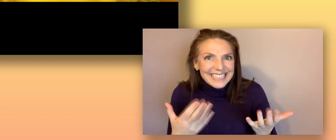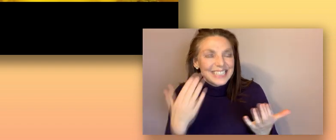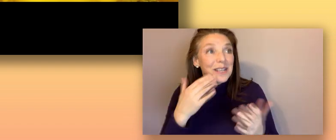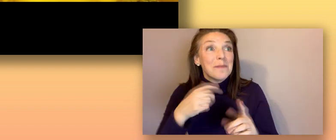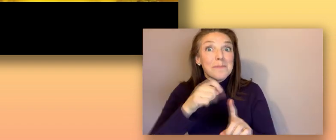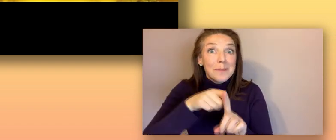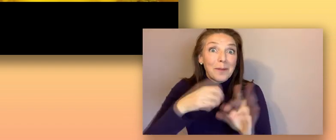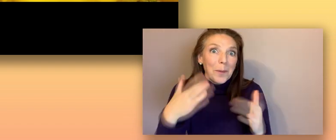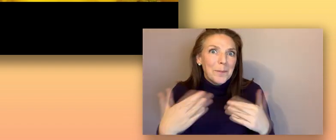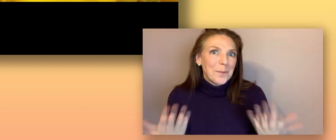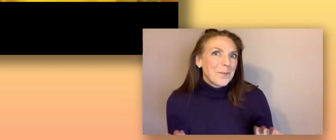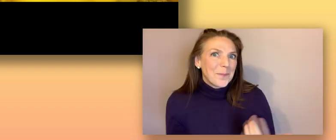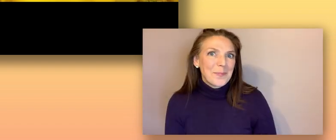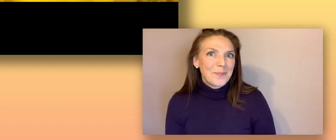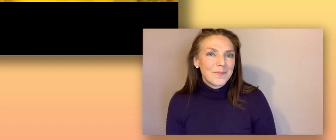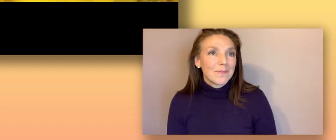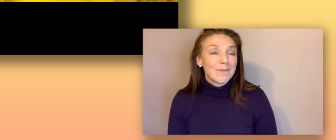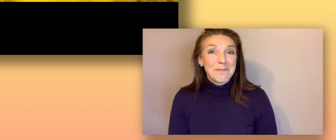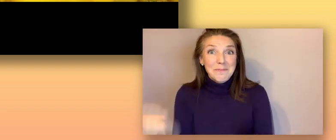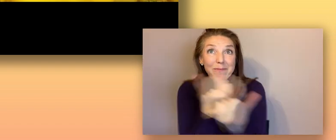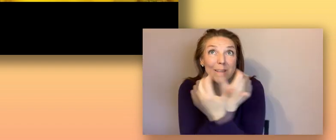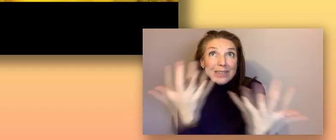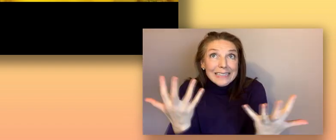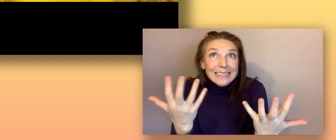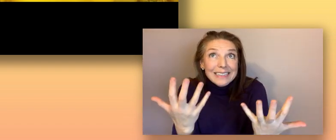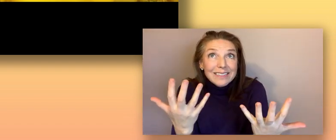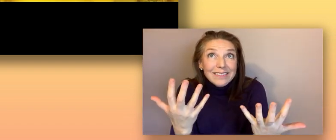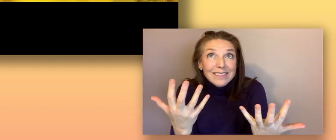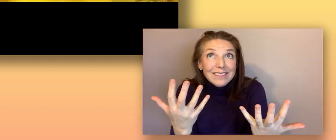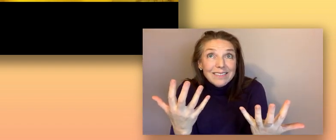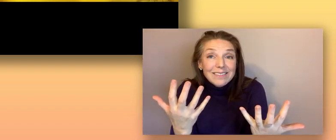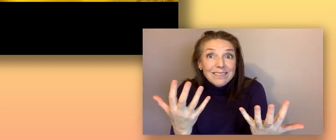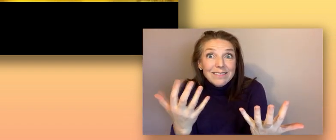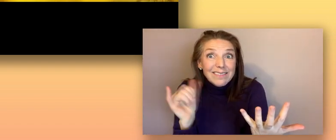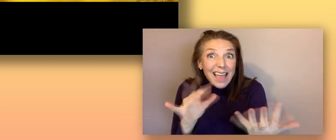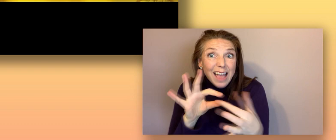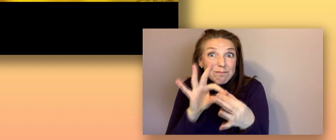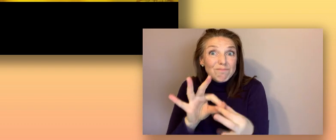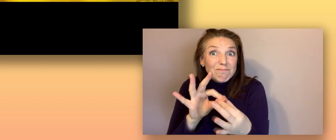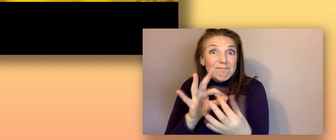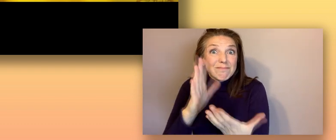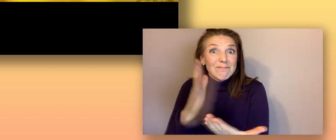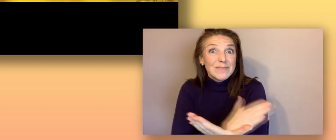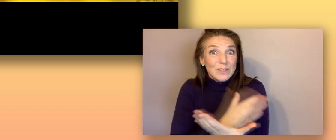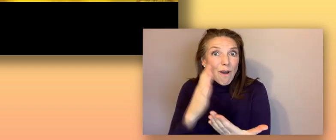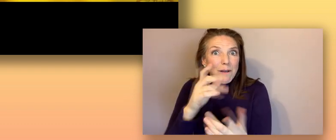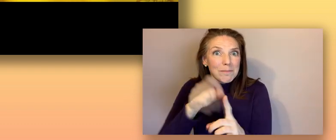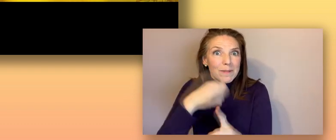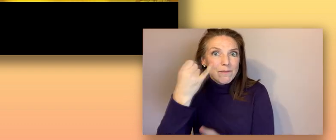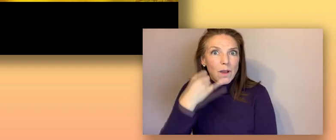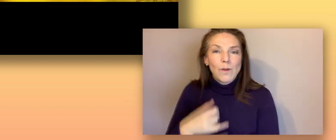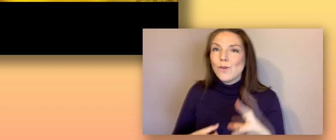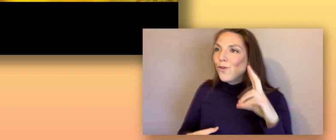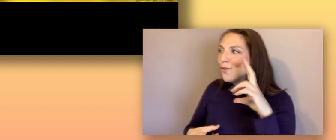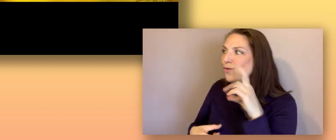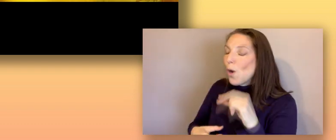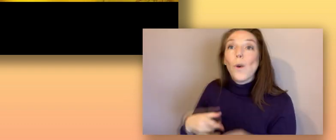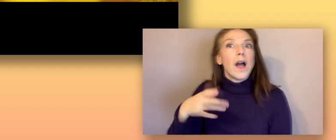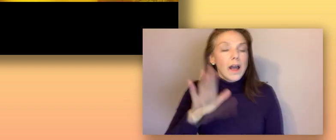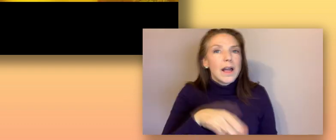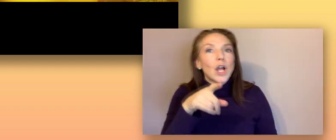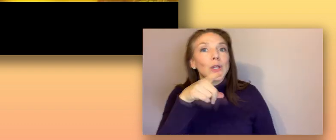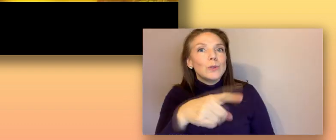banana room. The whole darn thing. 'Cause banana phone. No. You were